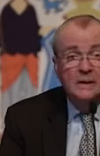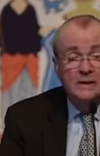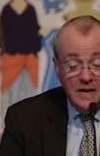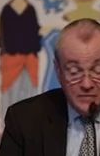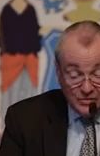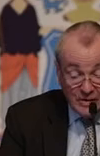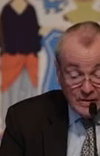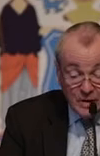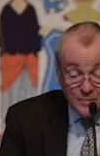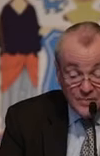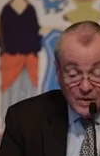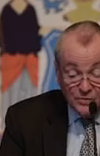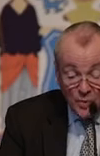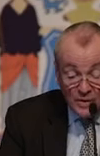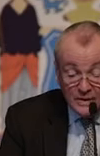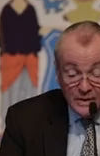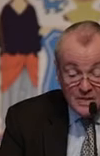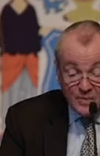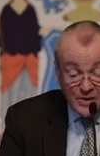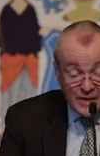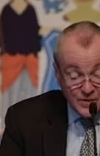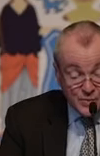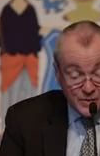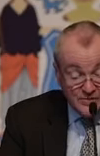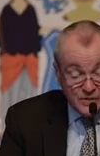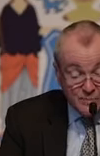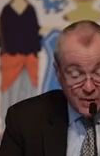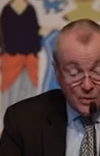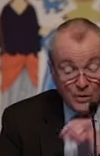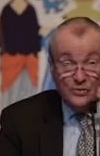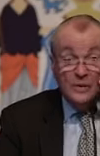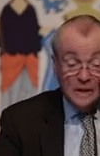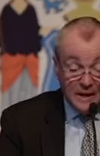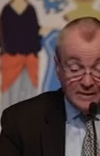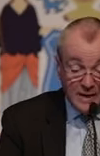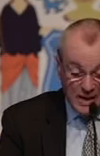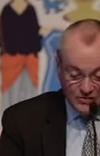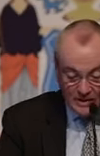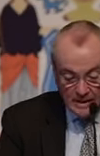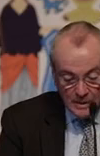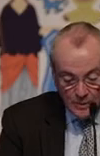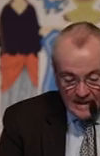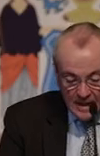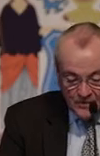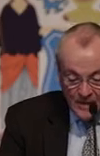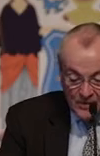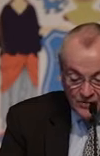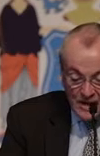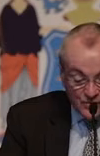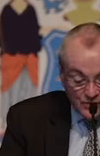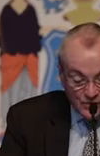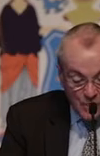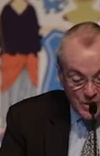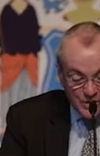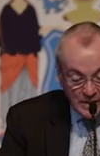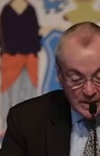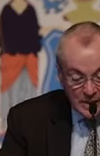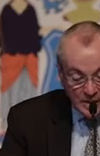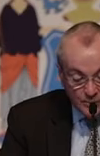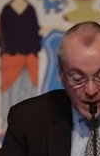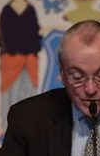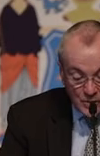Authority, David Sokolow, for his work to provide this relief to borrowers under HESA. We announced the HESA efforts in